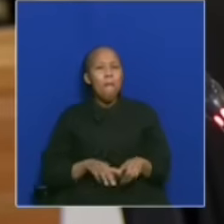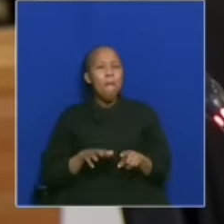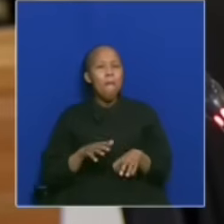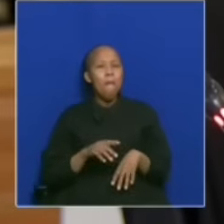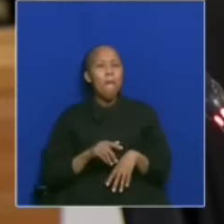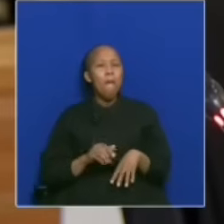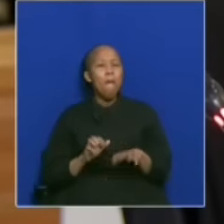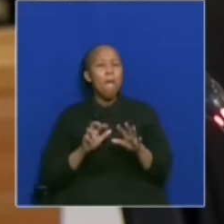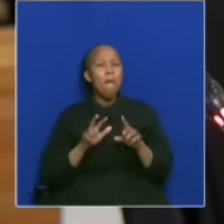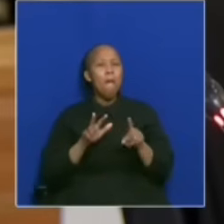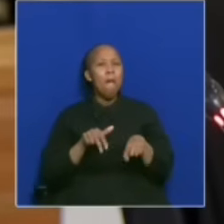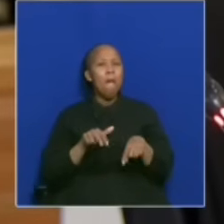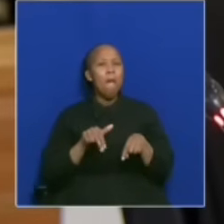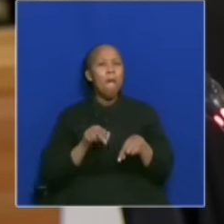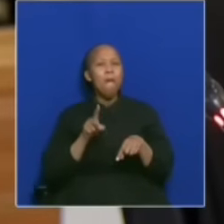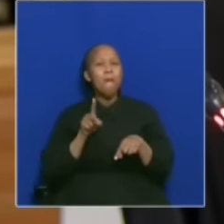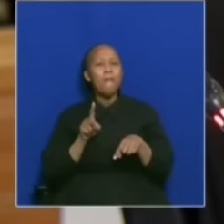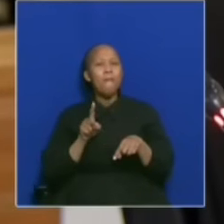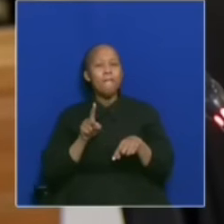Sayed